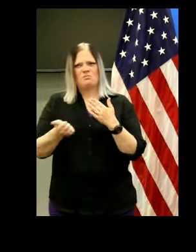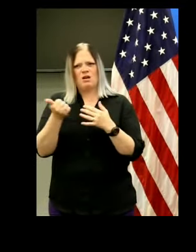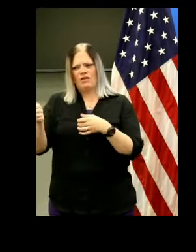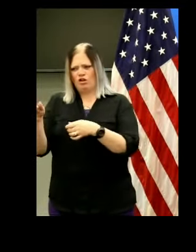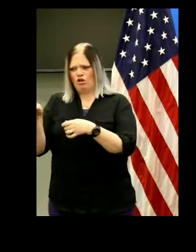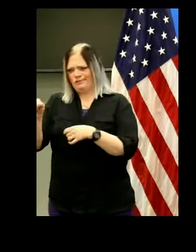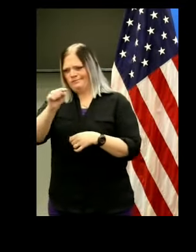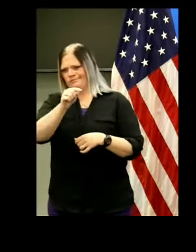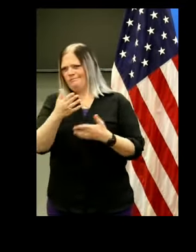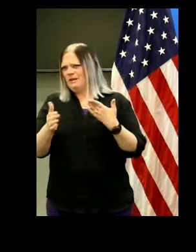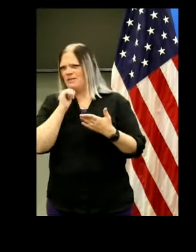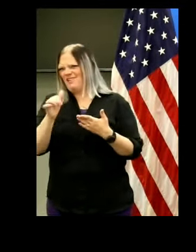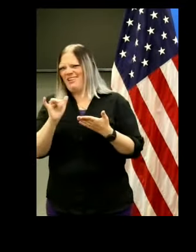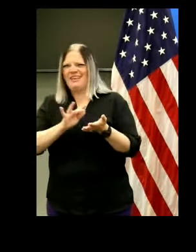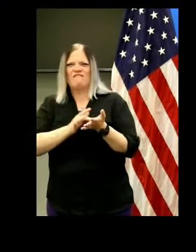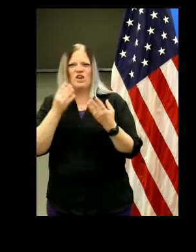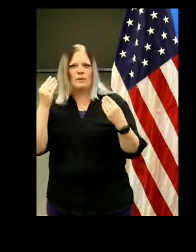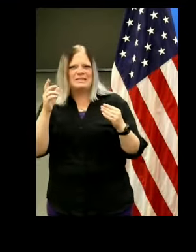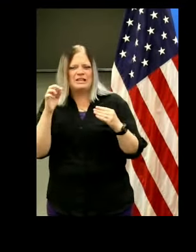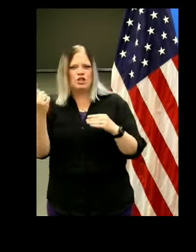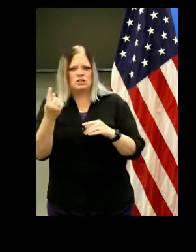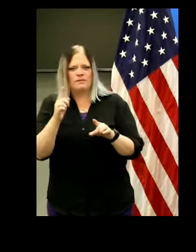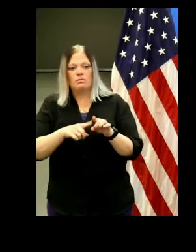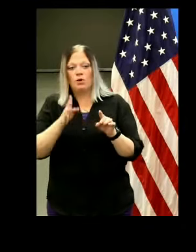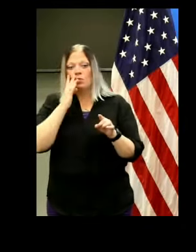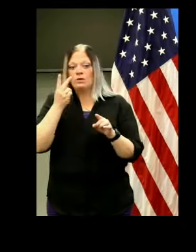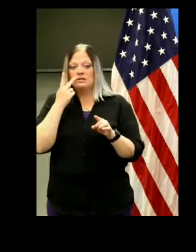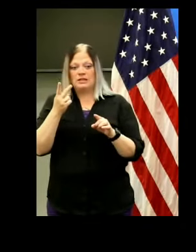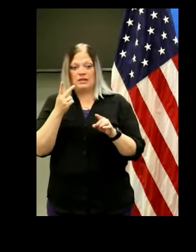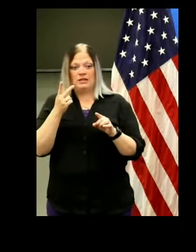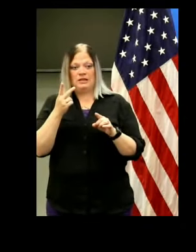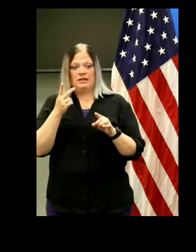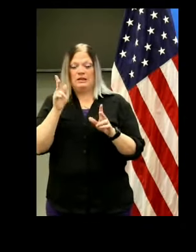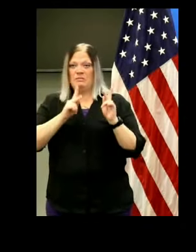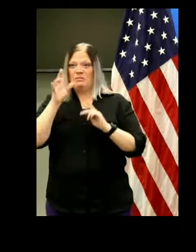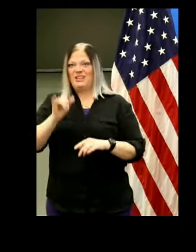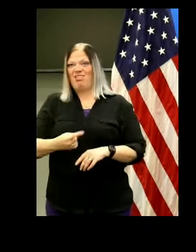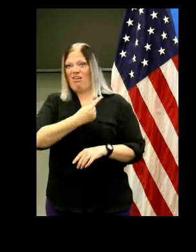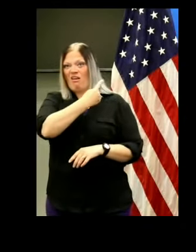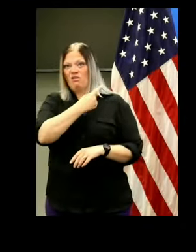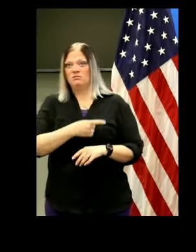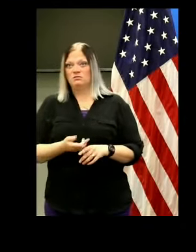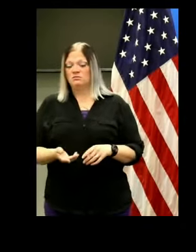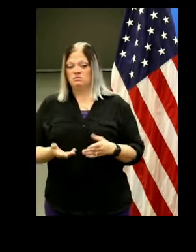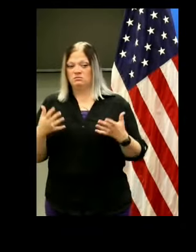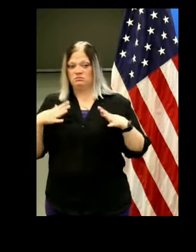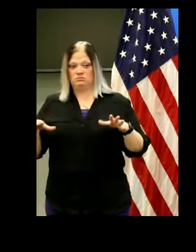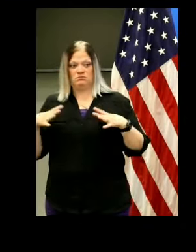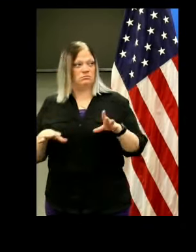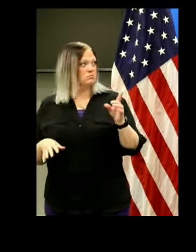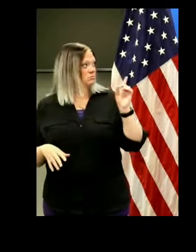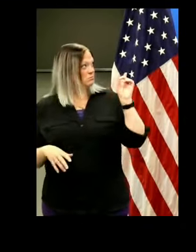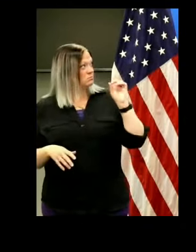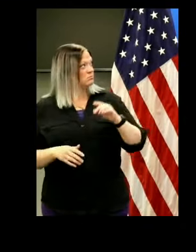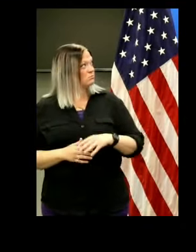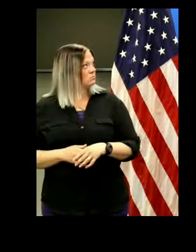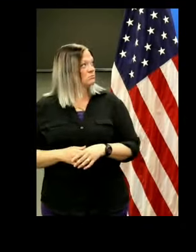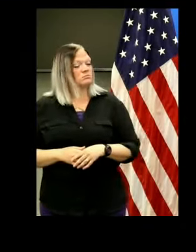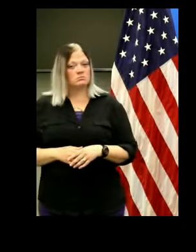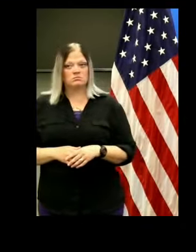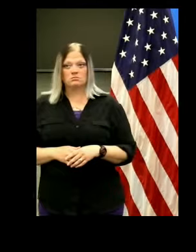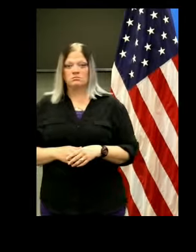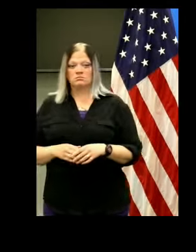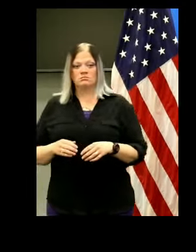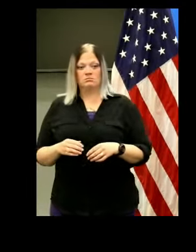not be drive-through, like pharmacies and things like that, but you'll see individuals like this on the screen that you're watching, looking like they're in